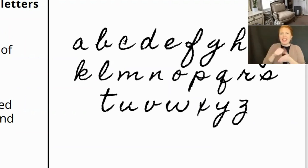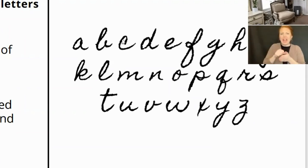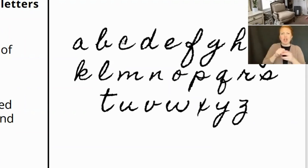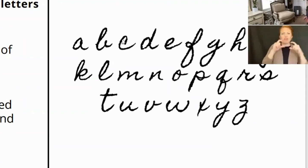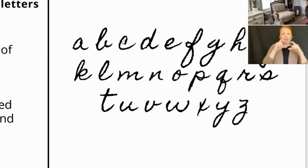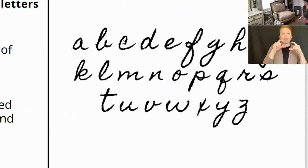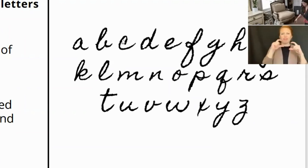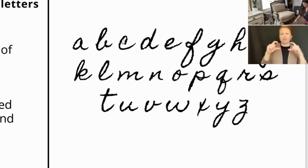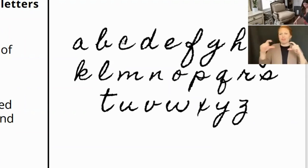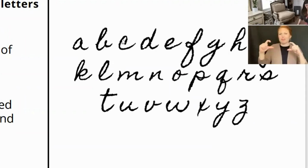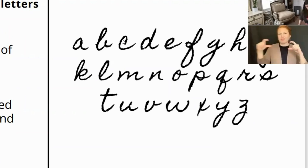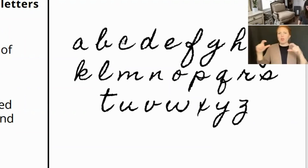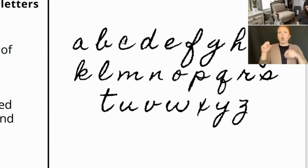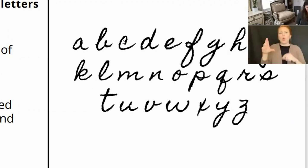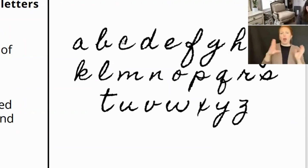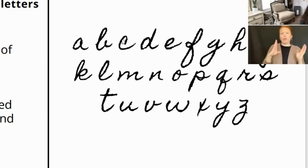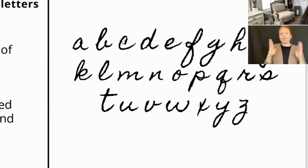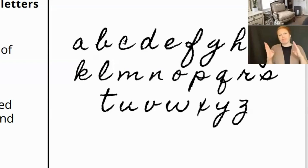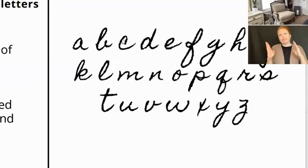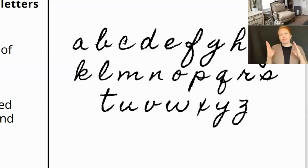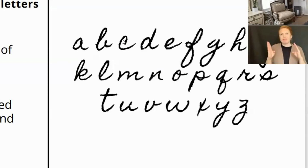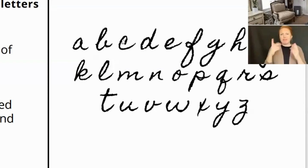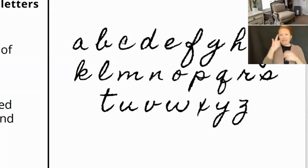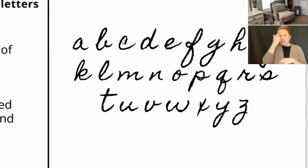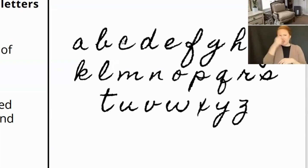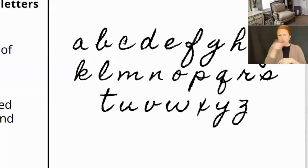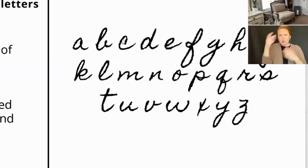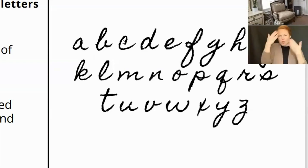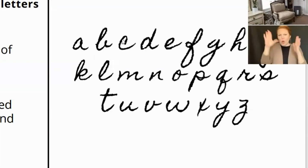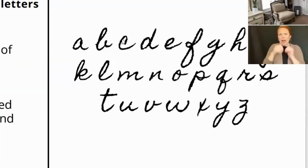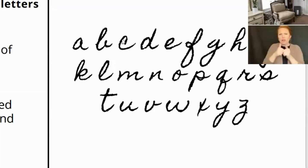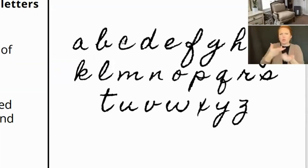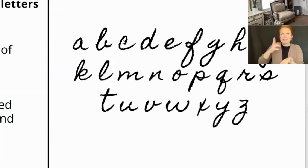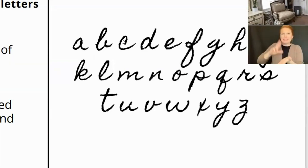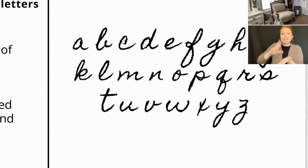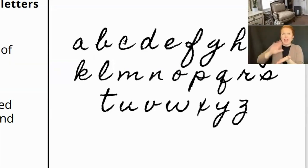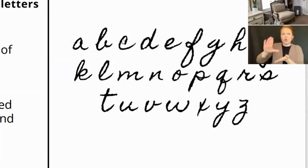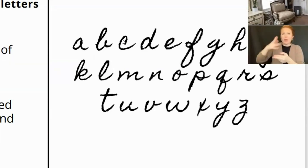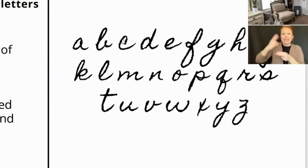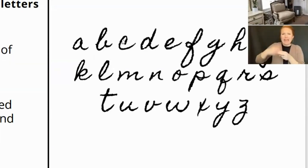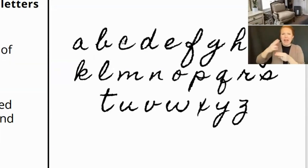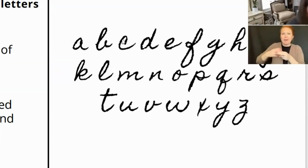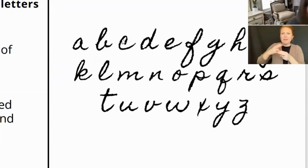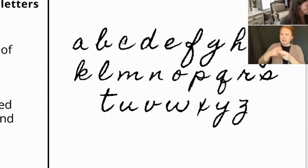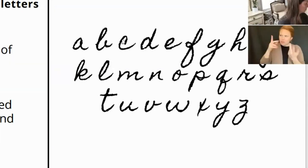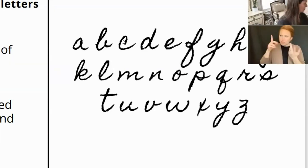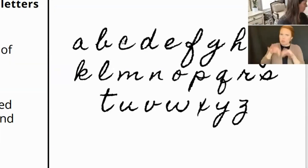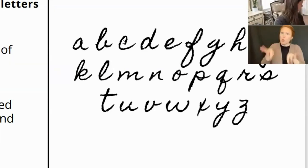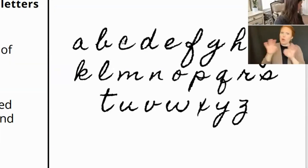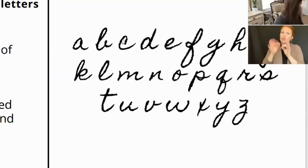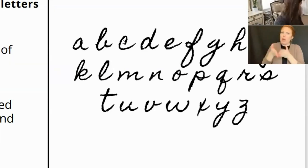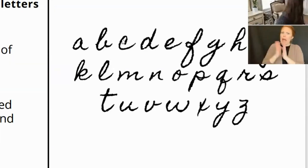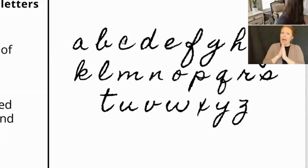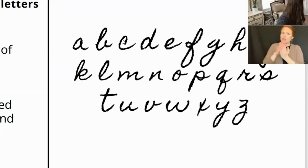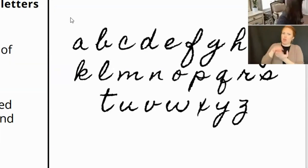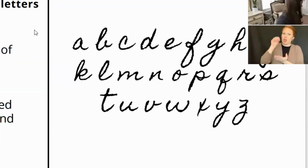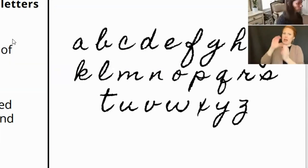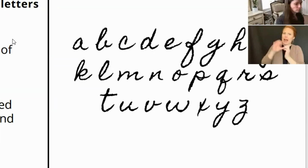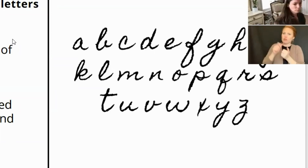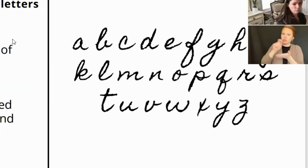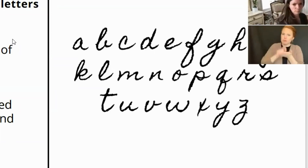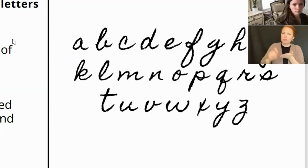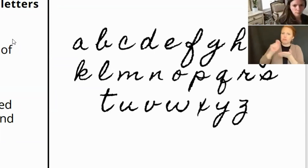italics because they simply don't know how to sign their name. You go through your whole life not knowing because we're too afraid to ask. So let's learn today,